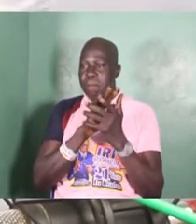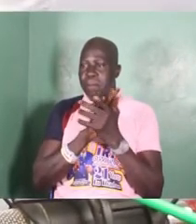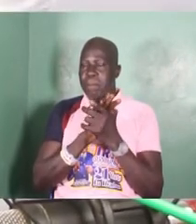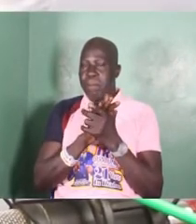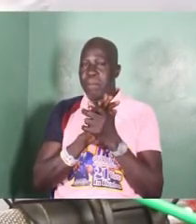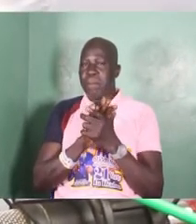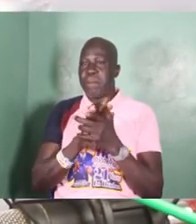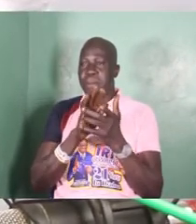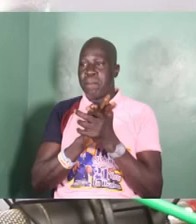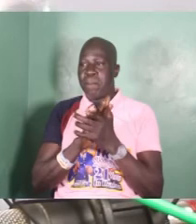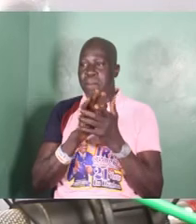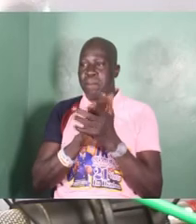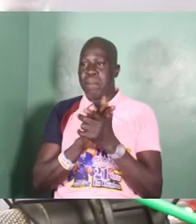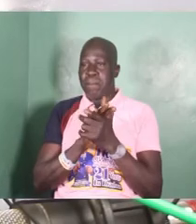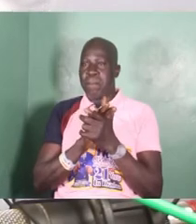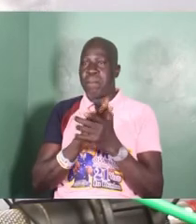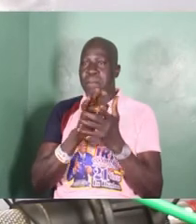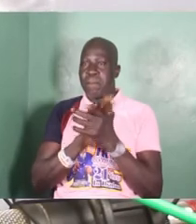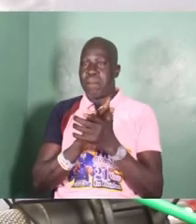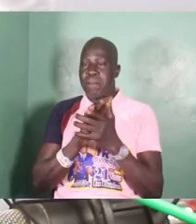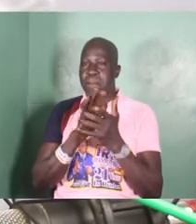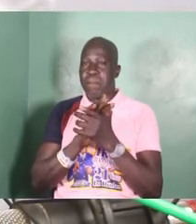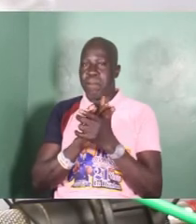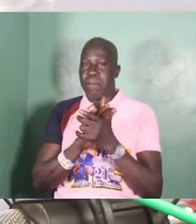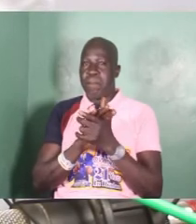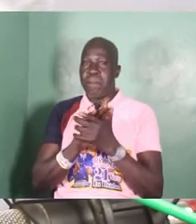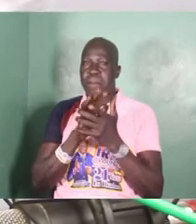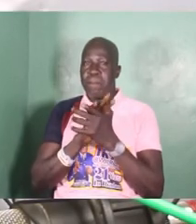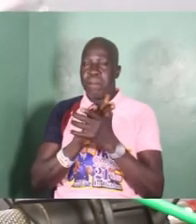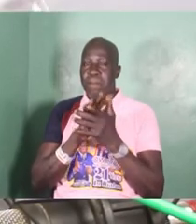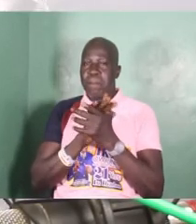Aja isimi bakoko.